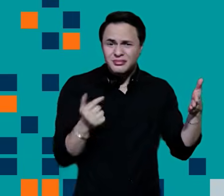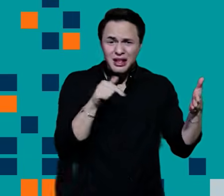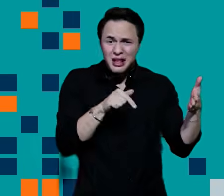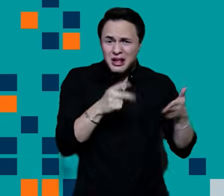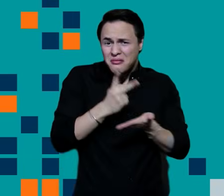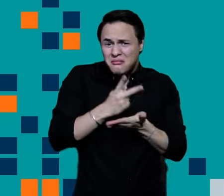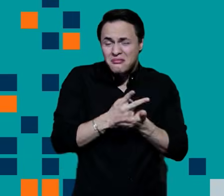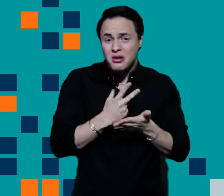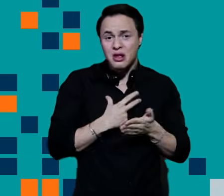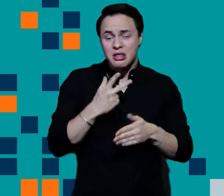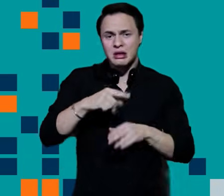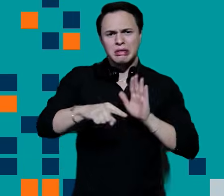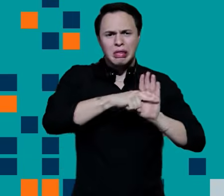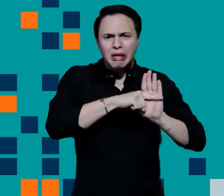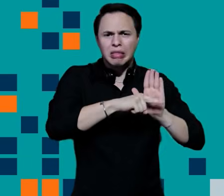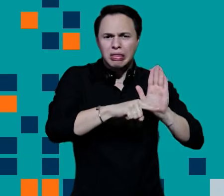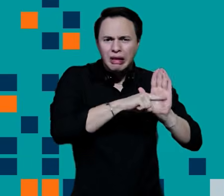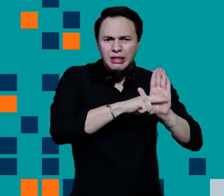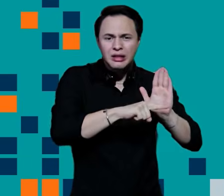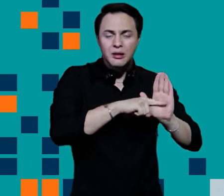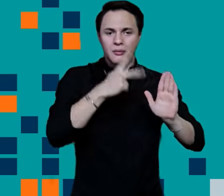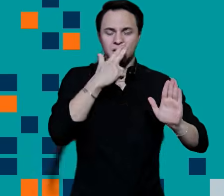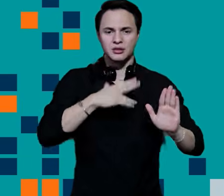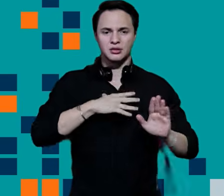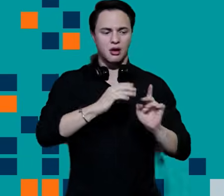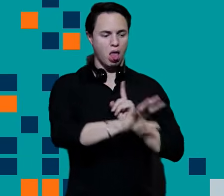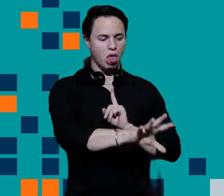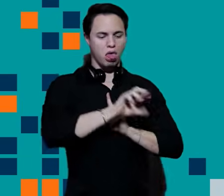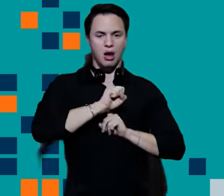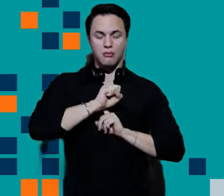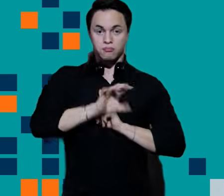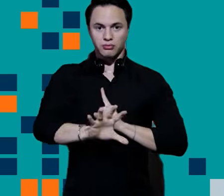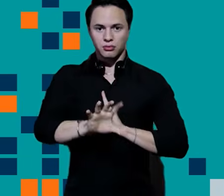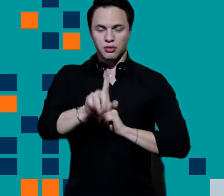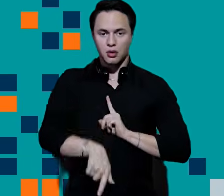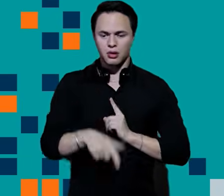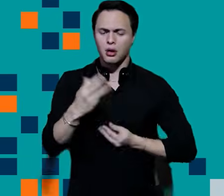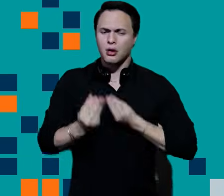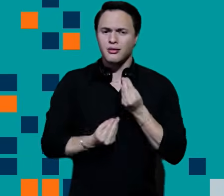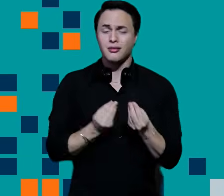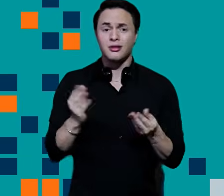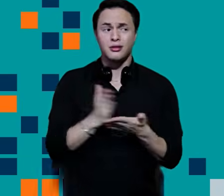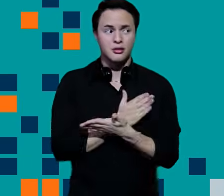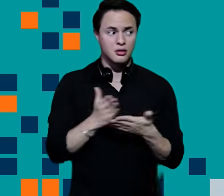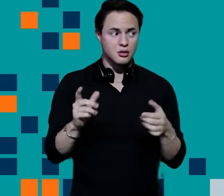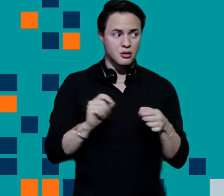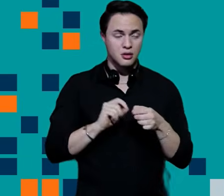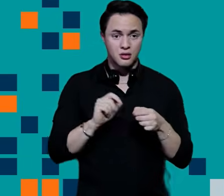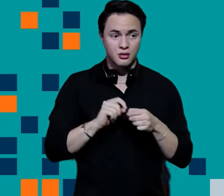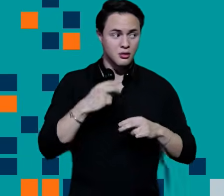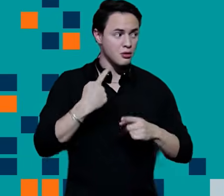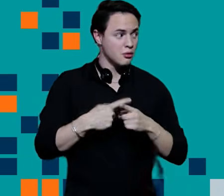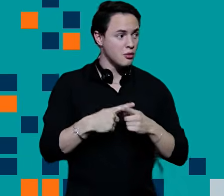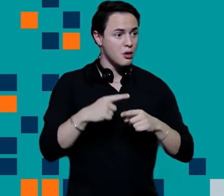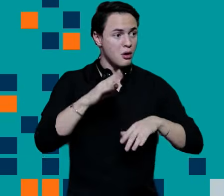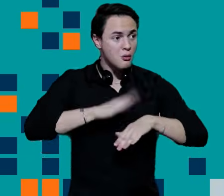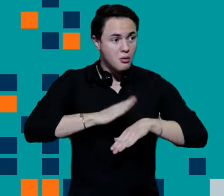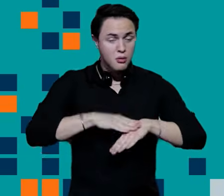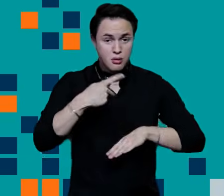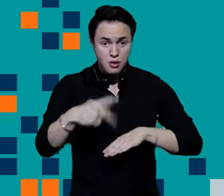stimulating those negative reactions to do something very important, to communicate